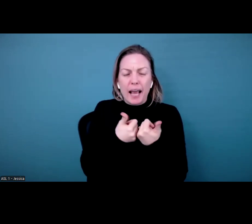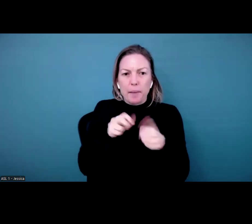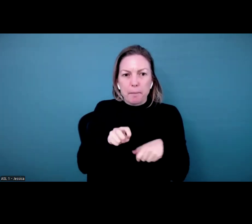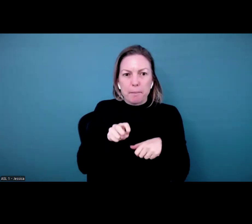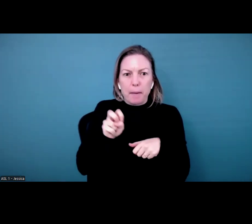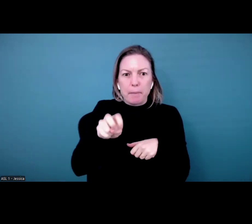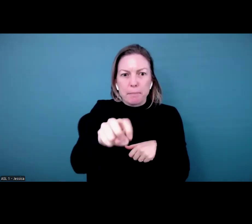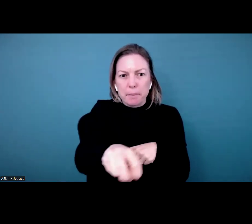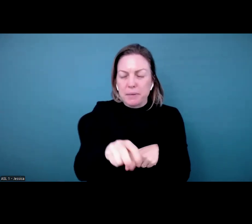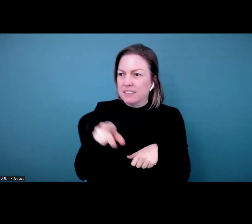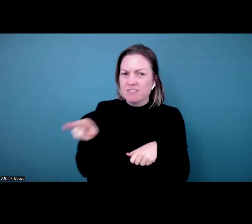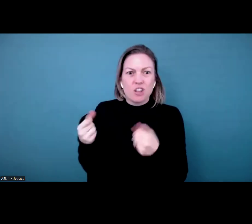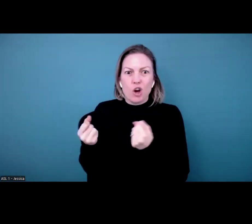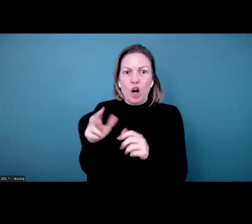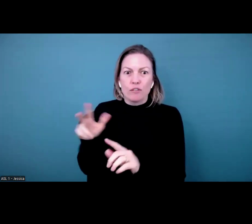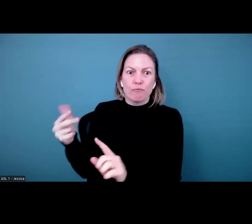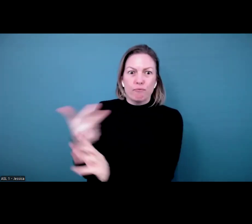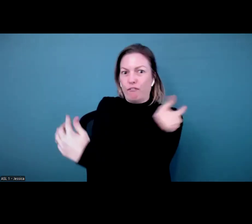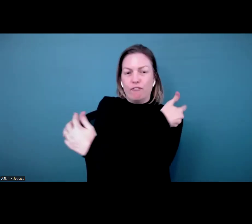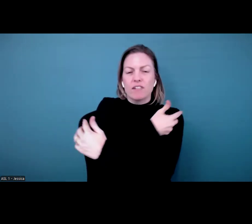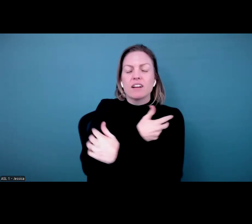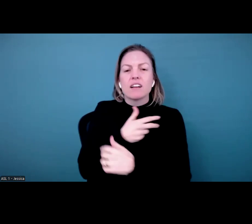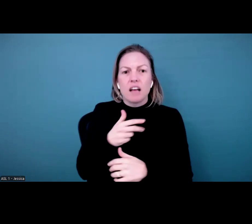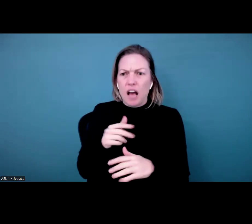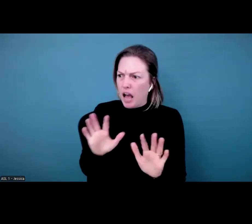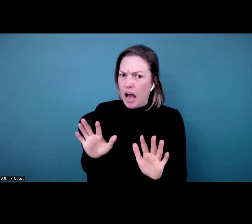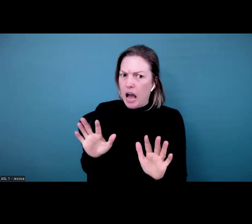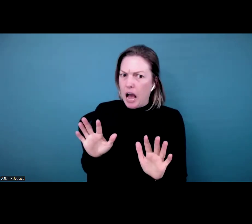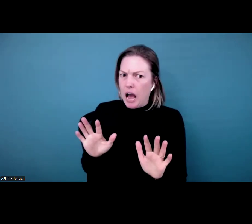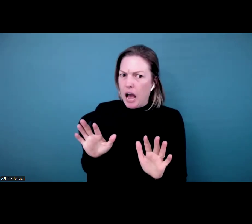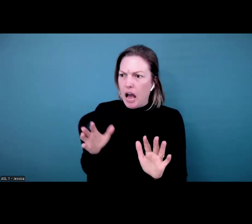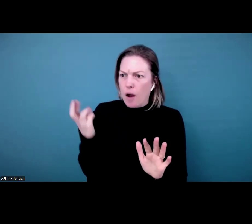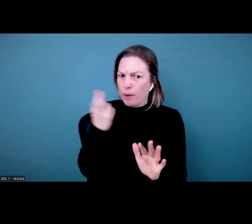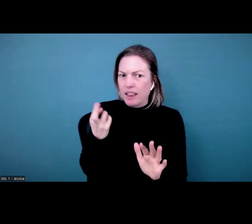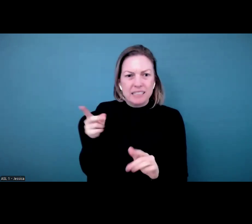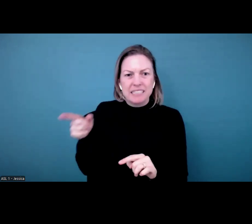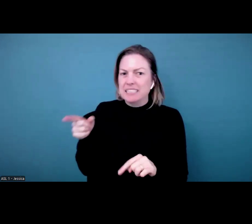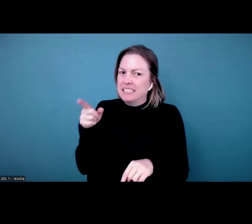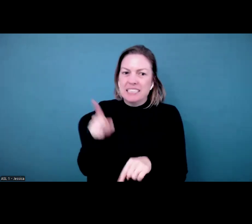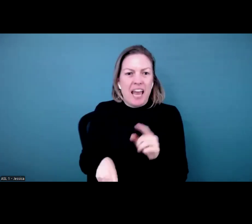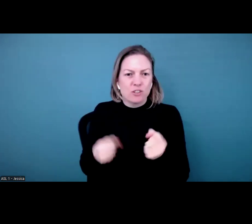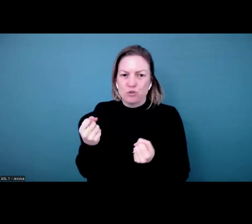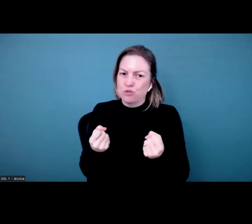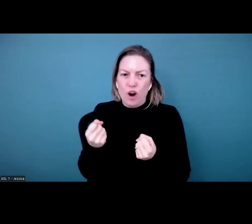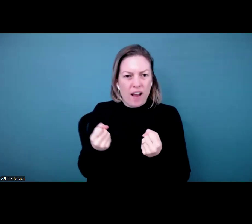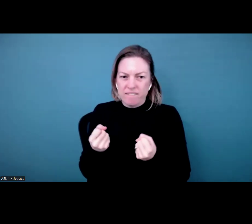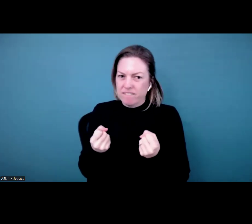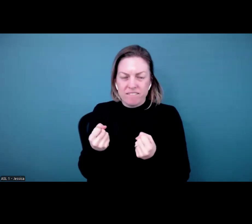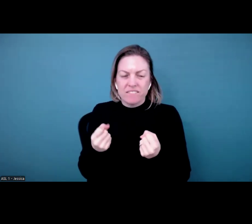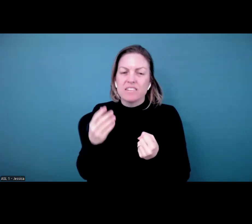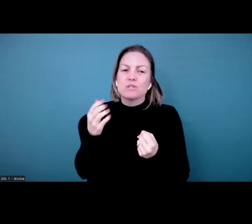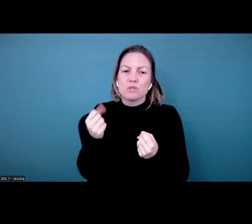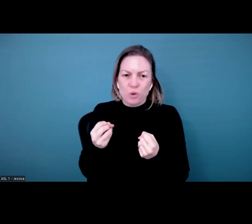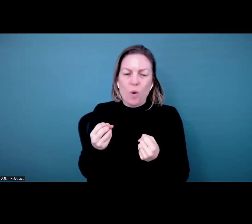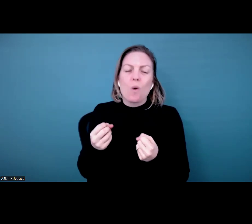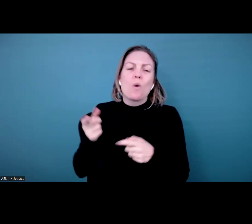And the DA, I looked and said, this guy cannot be driving. We worked with the judge and the DA with the DMV. We got his car taken